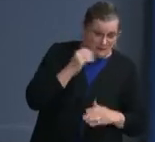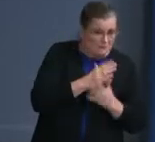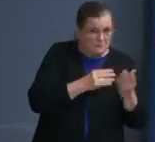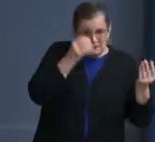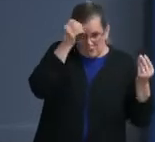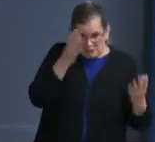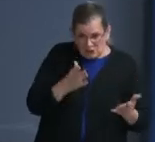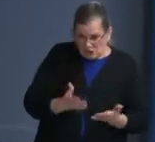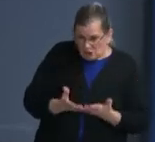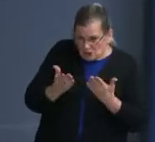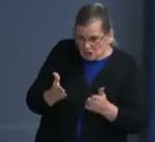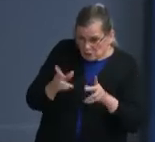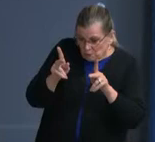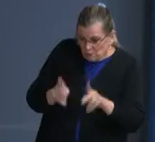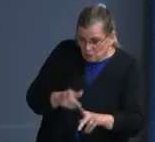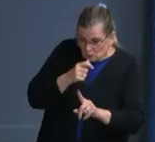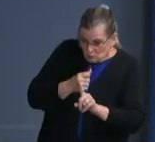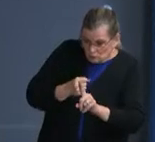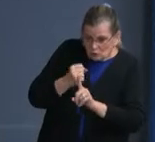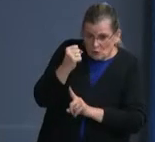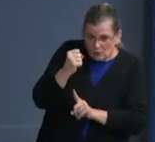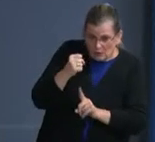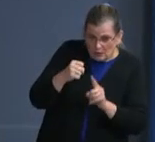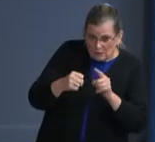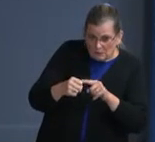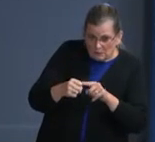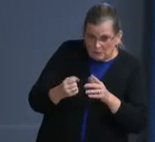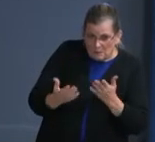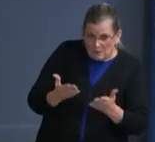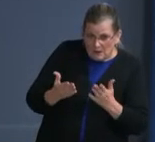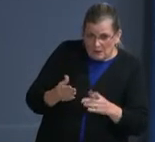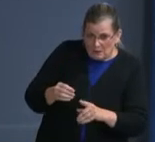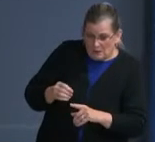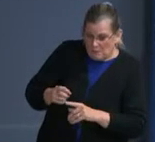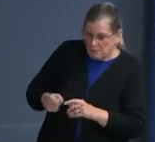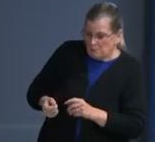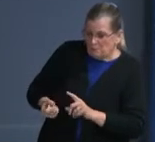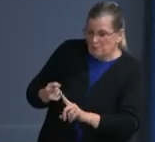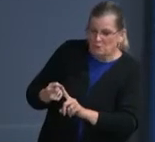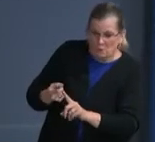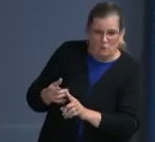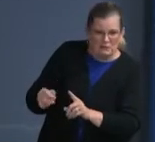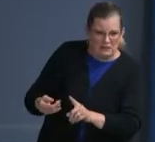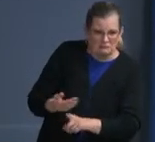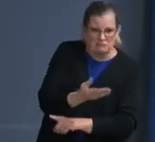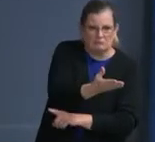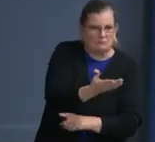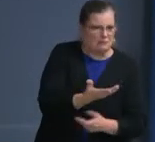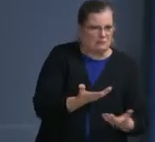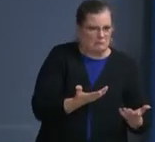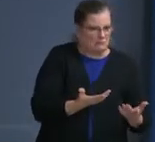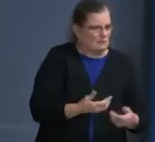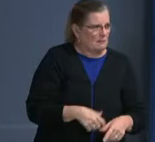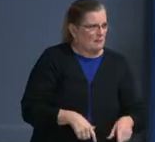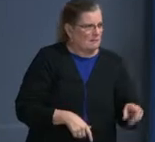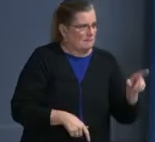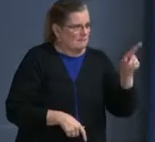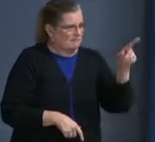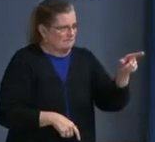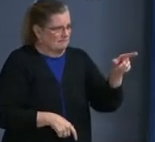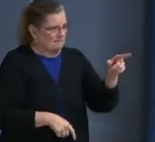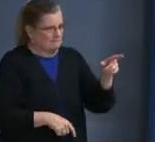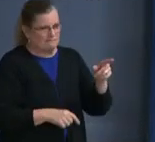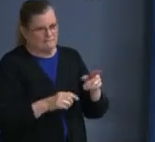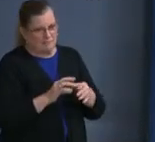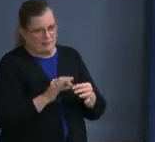that the person who was struck may have provoked that. So those are all the things we got to take a look at. Quick question for Mayor Bowser for CNN.